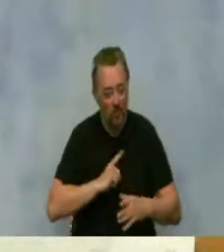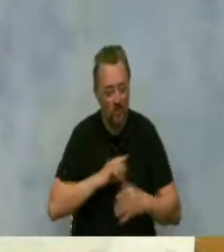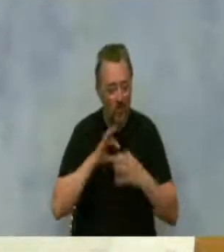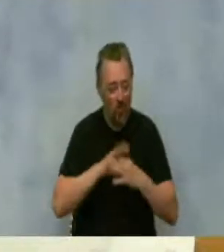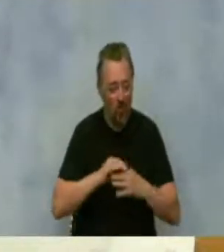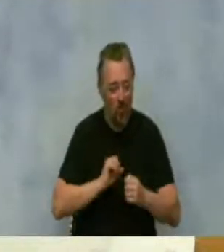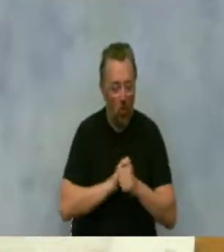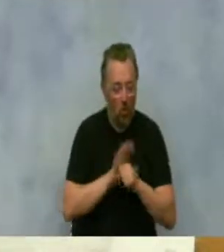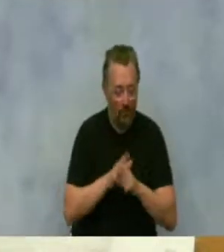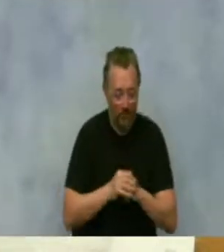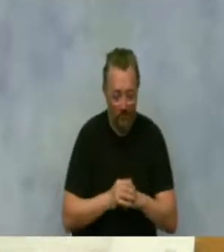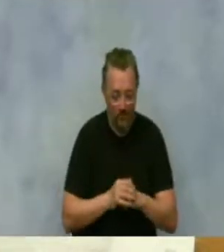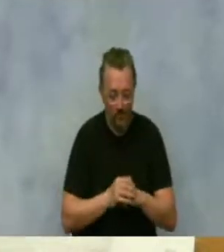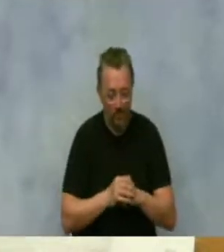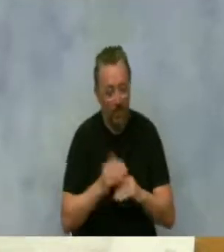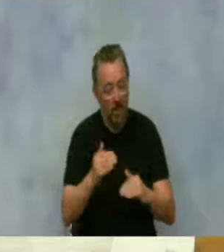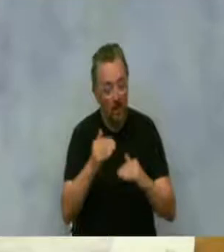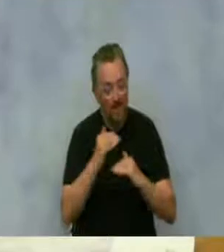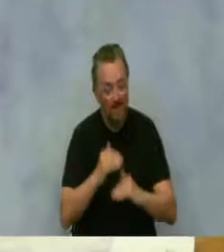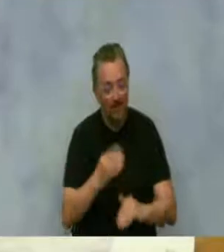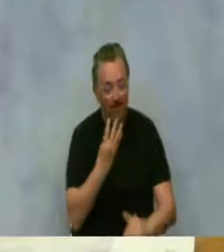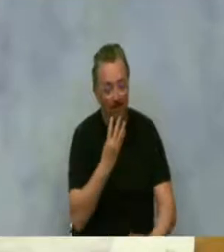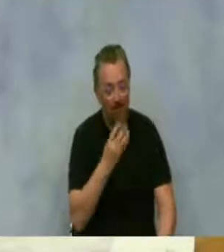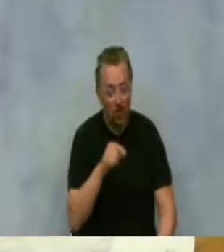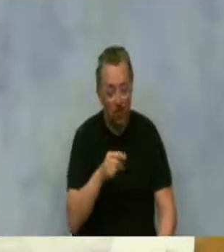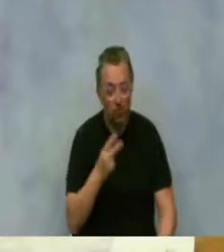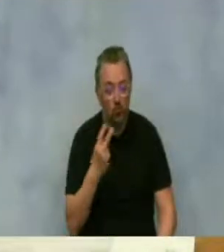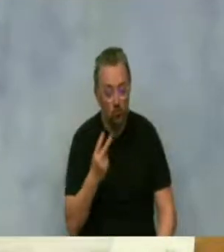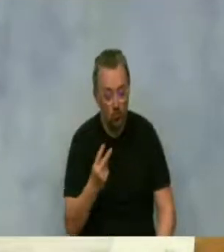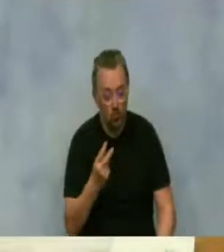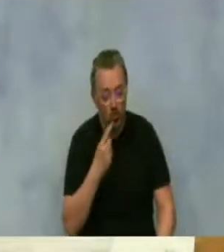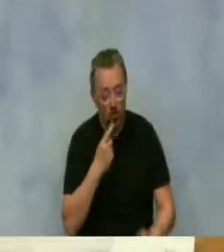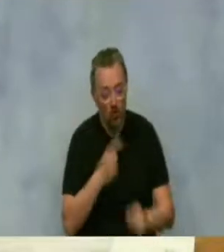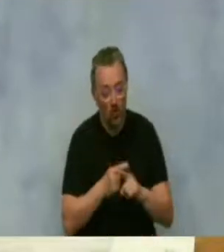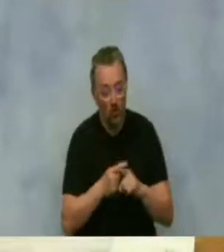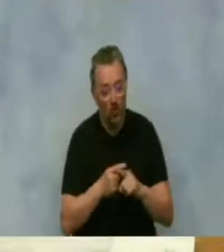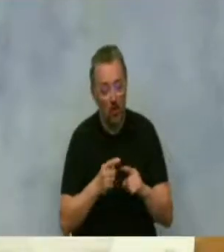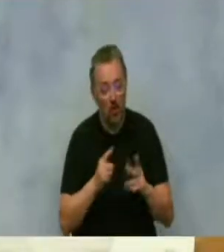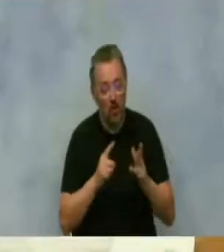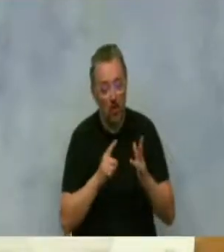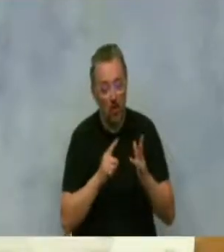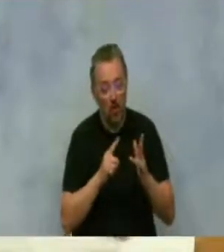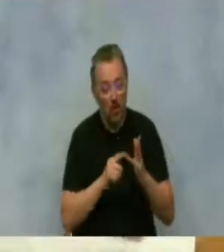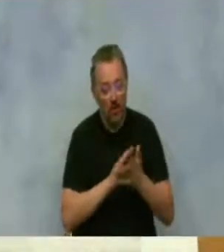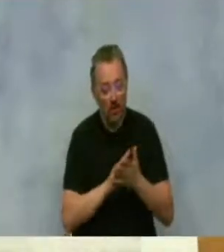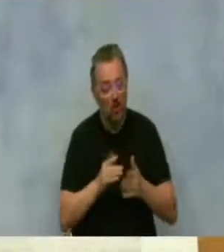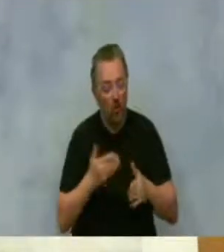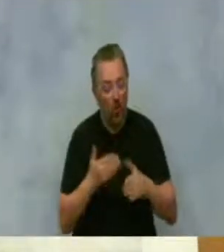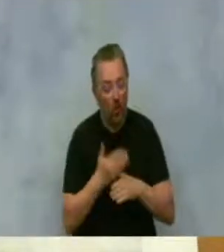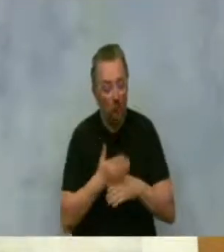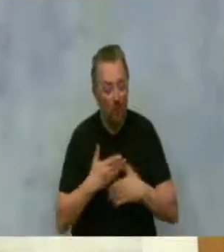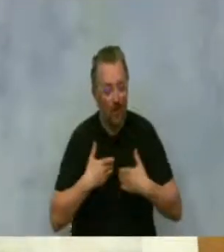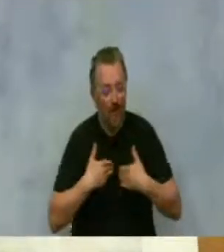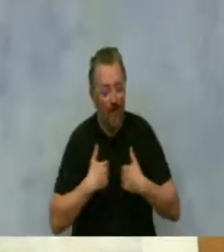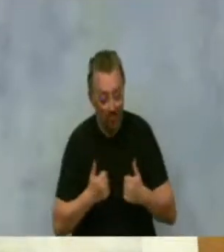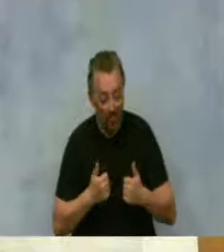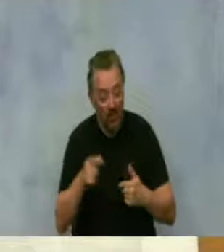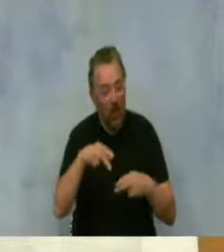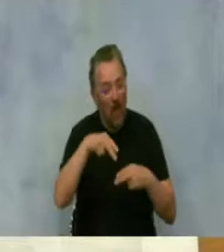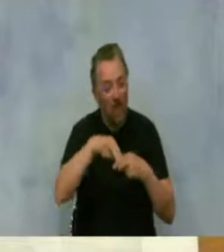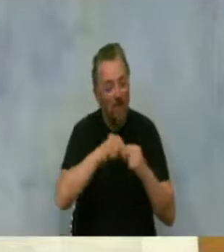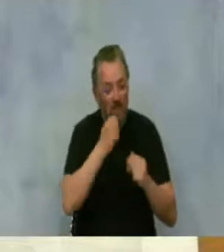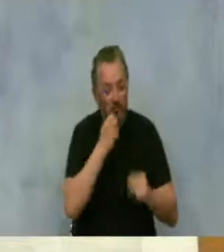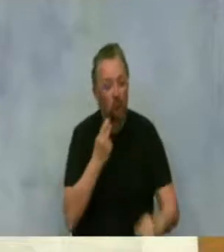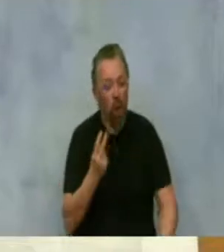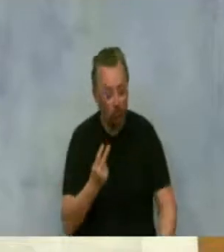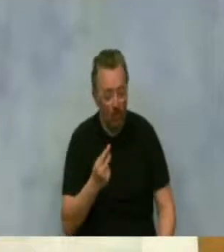Moving on to section 4.2 of the report, which outlines the occupational health information, which details can be found in Appendix 2. You will